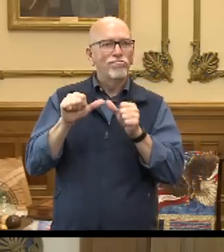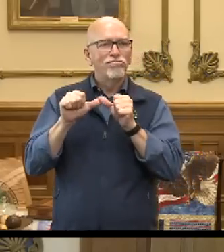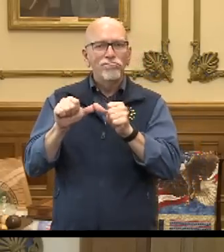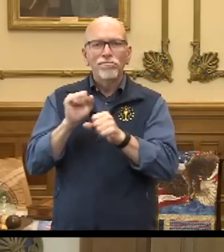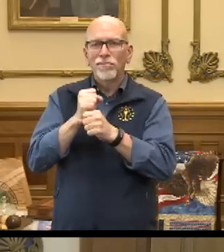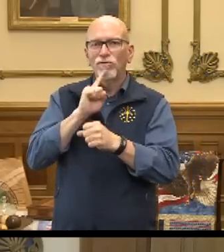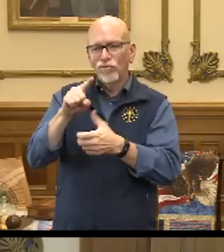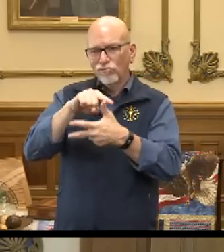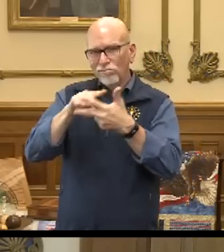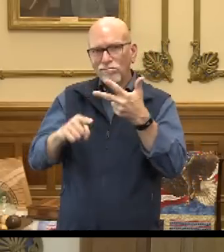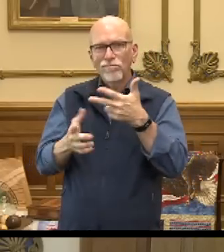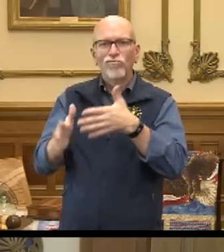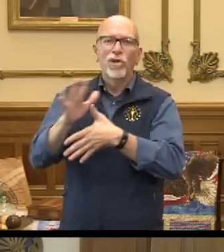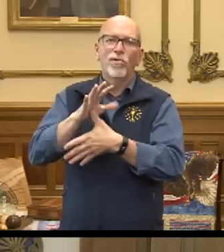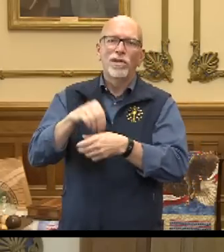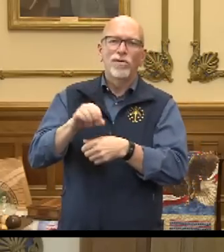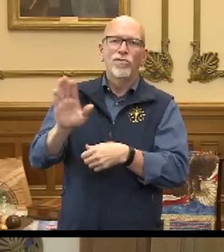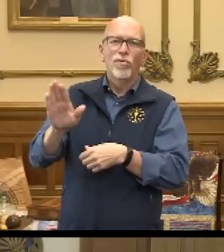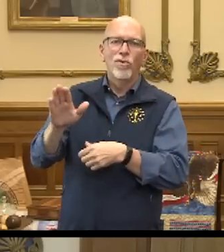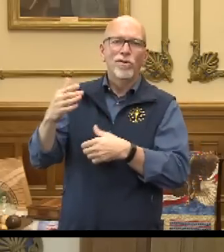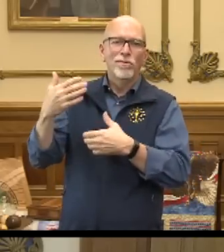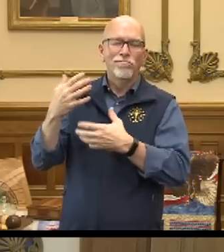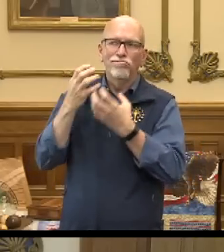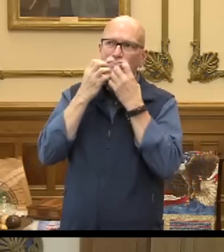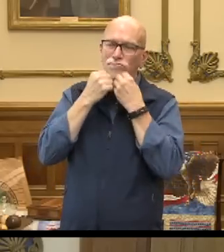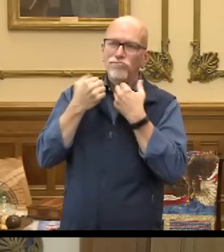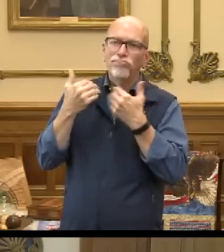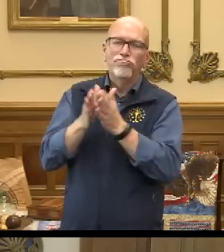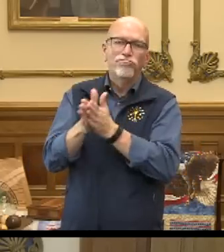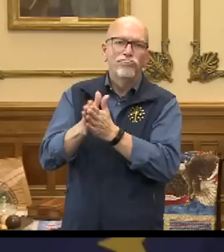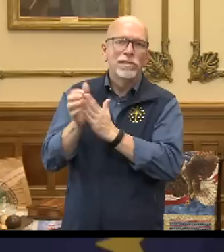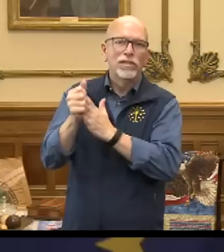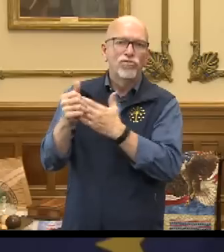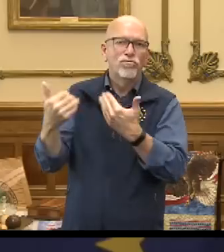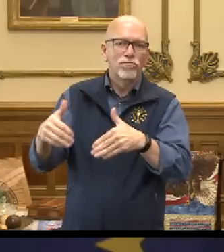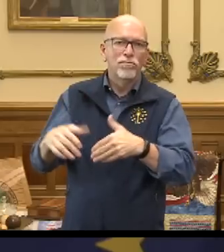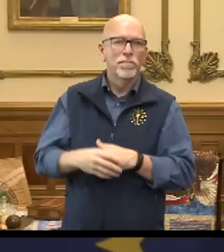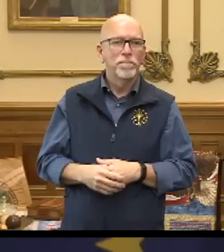all three of those are priorities and for your passion and your leadership.